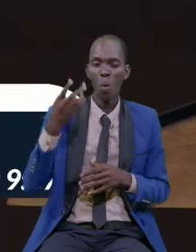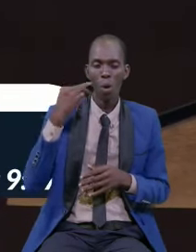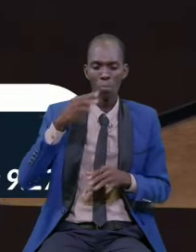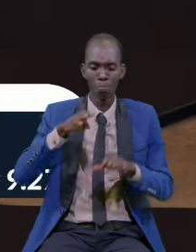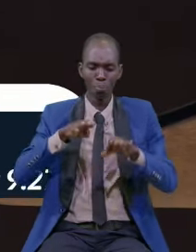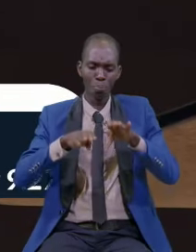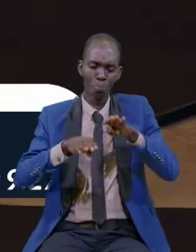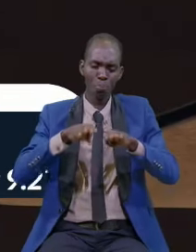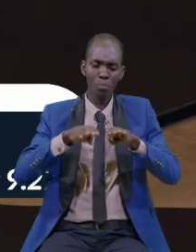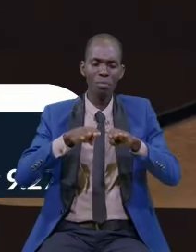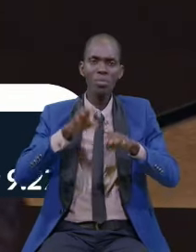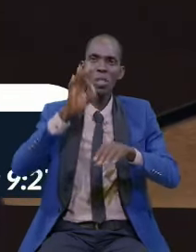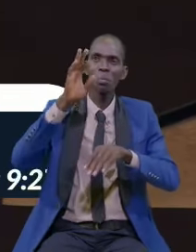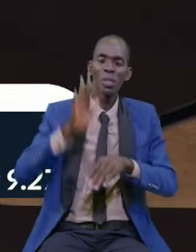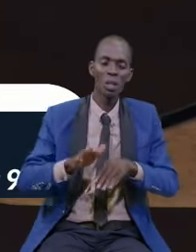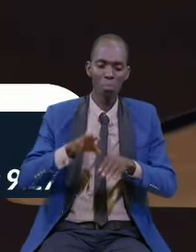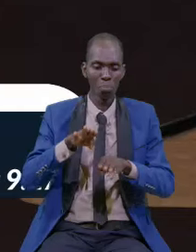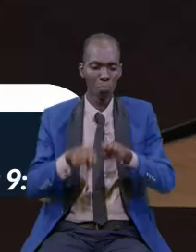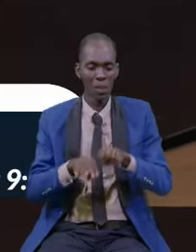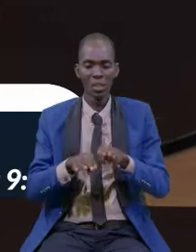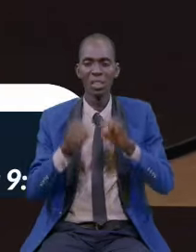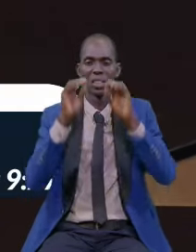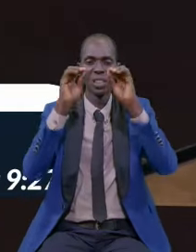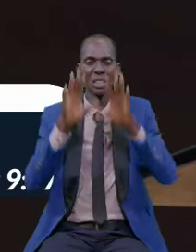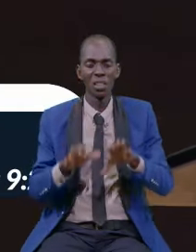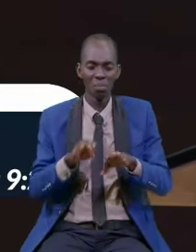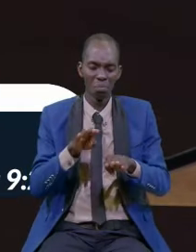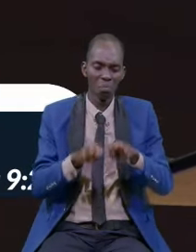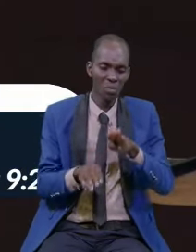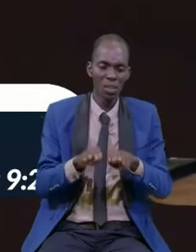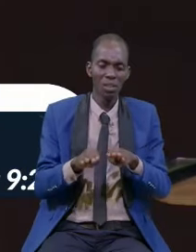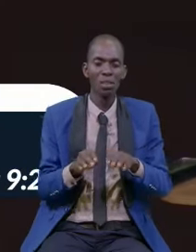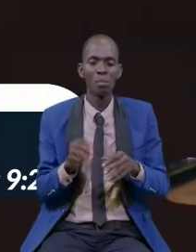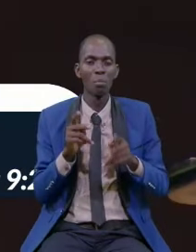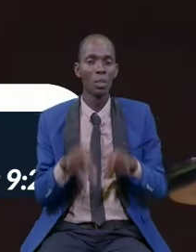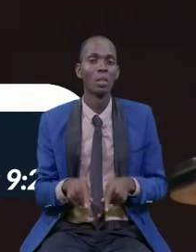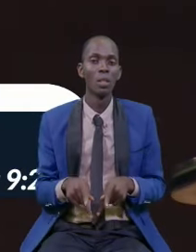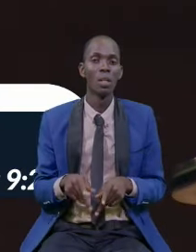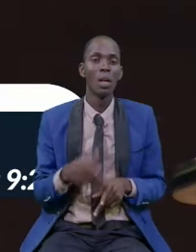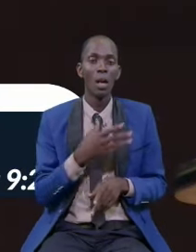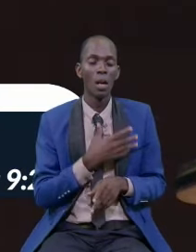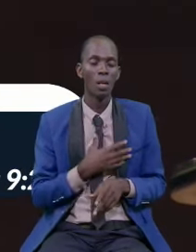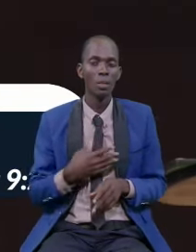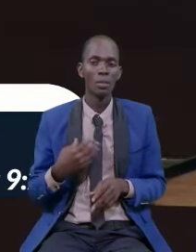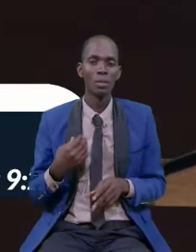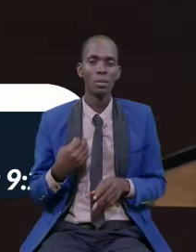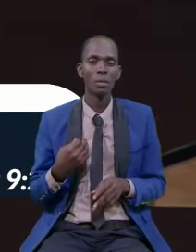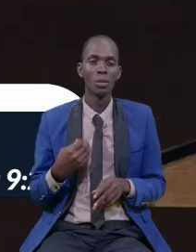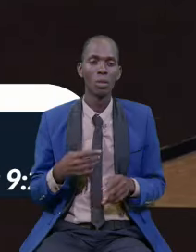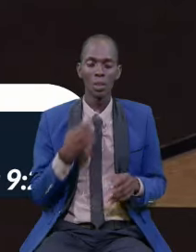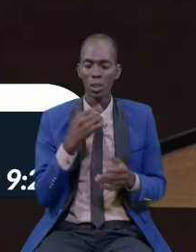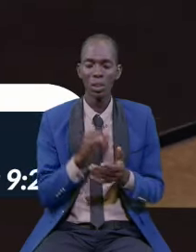balanced apostle. Well, he tried to set things in order. That was his calling. And he said, when